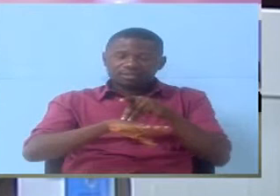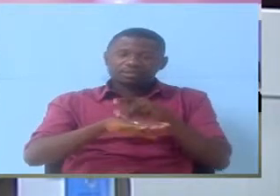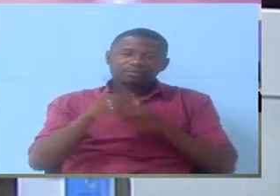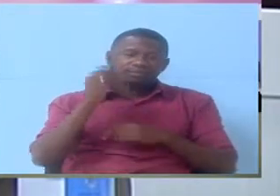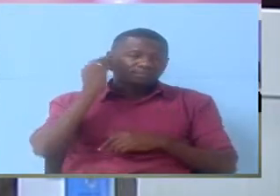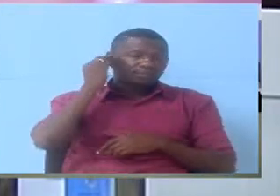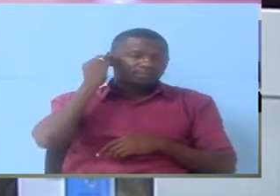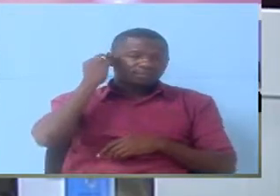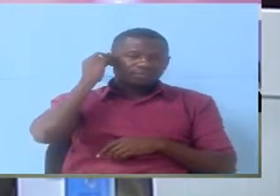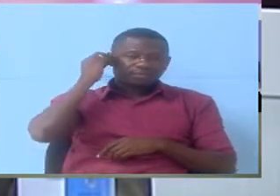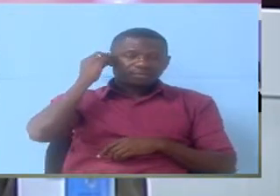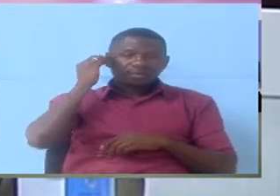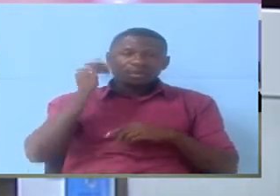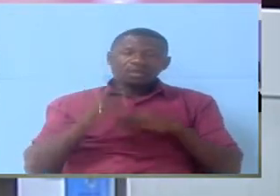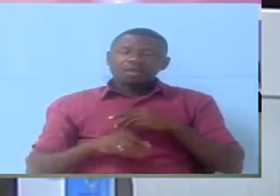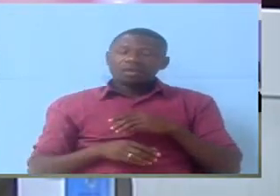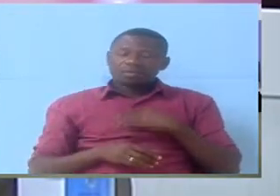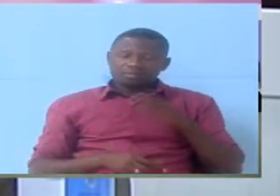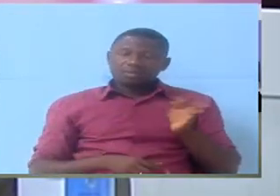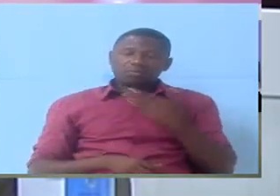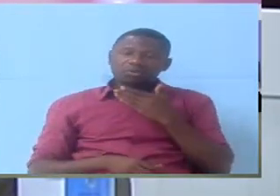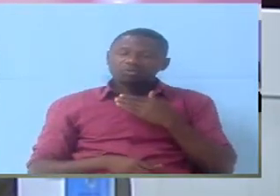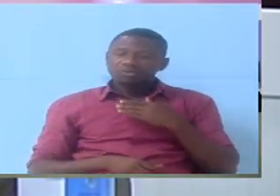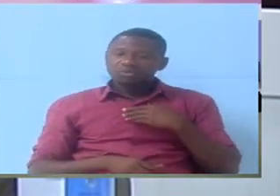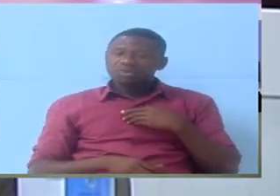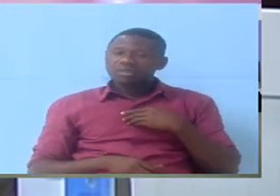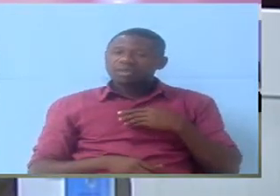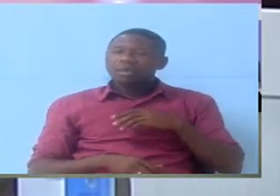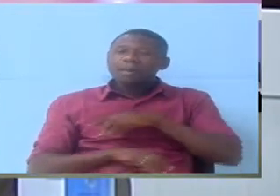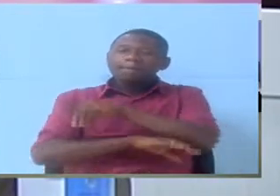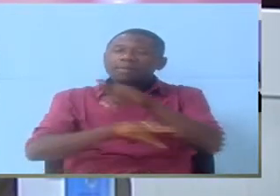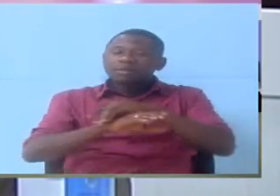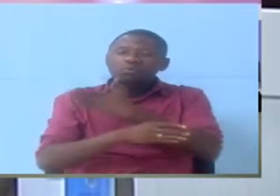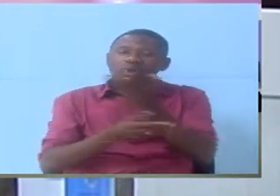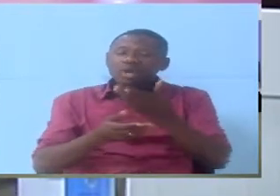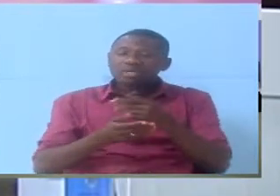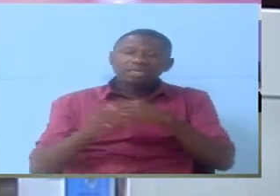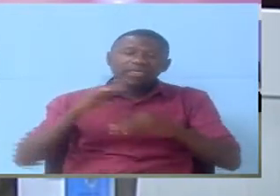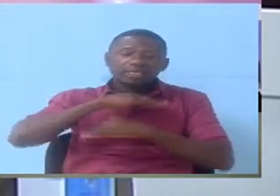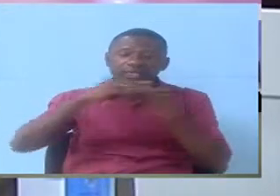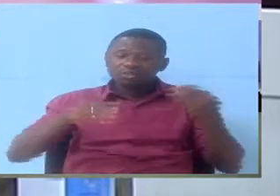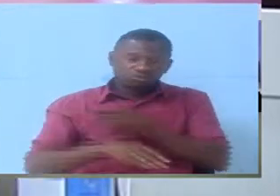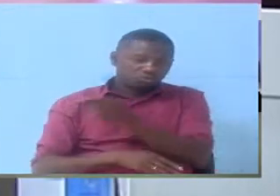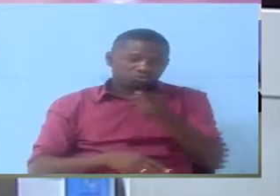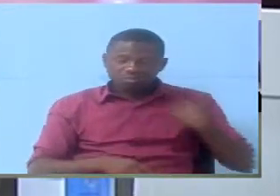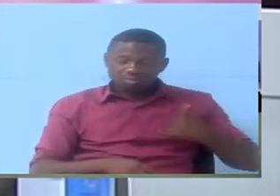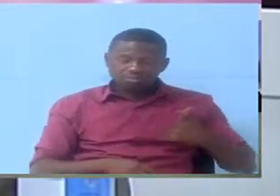je, I went to the crime scene first. Mu folota ko keta dame fango to. And I walked